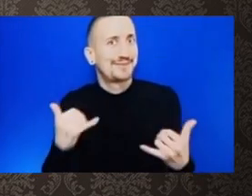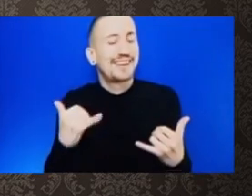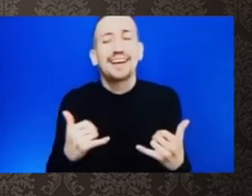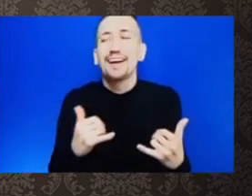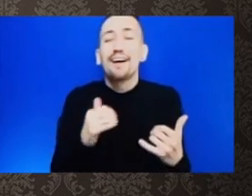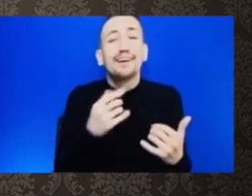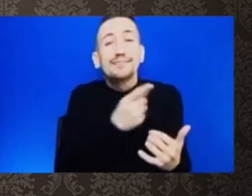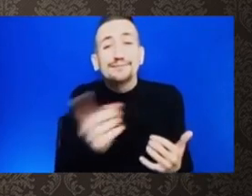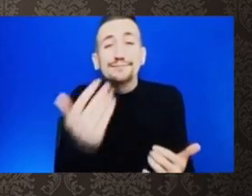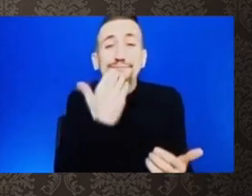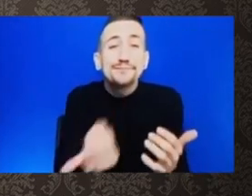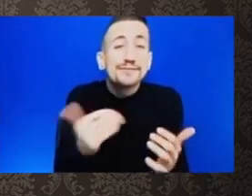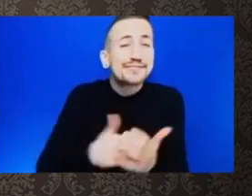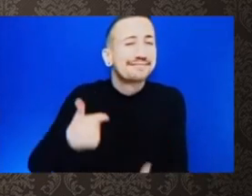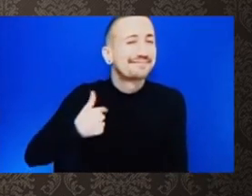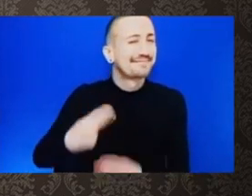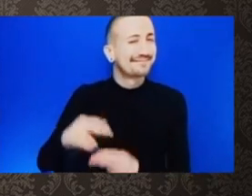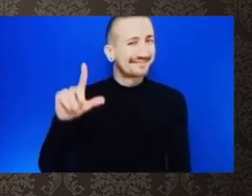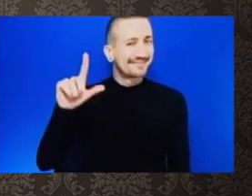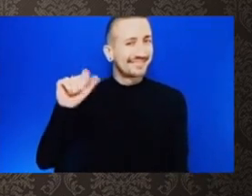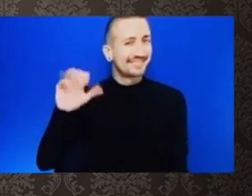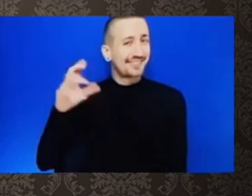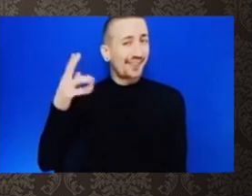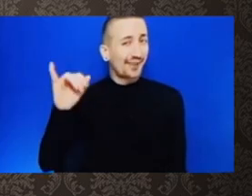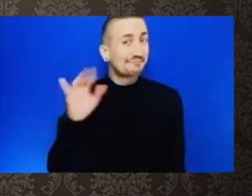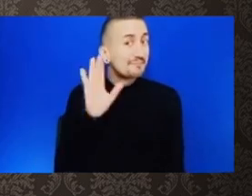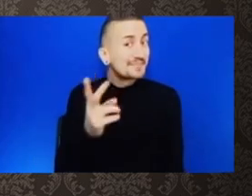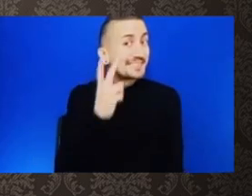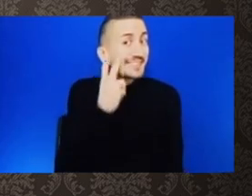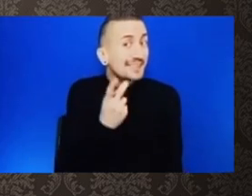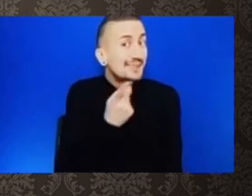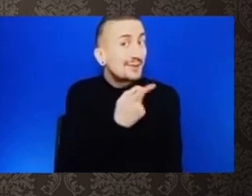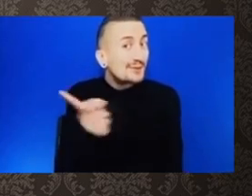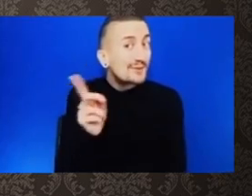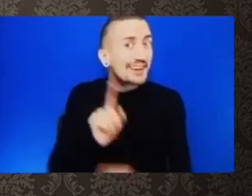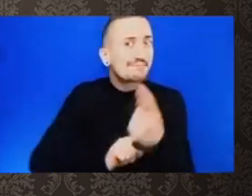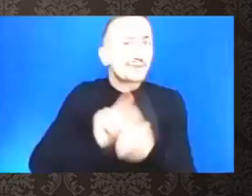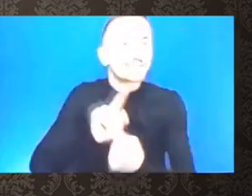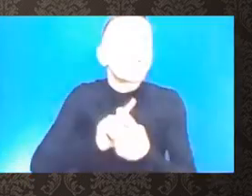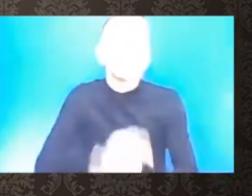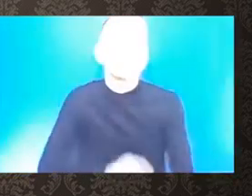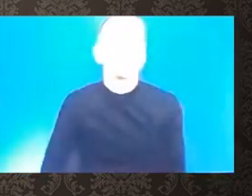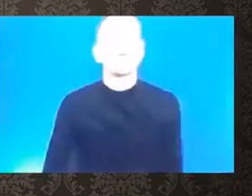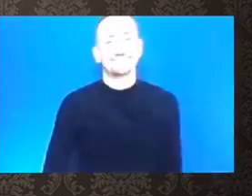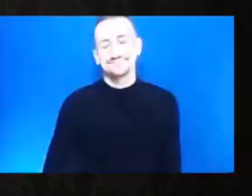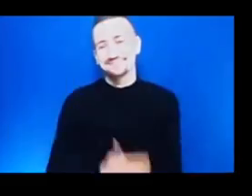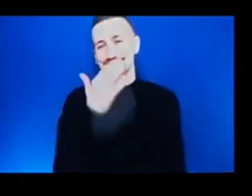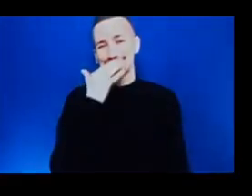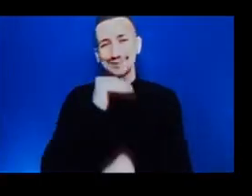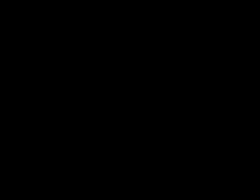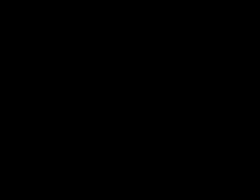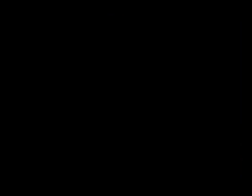one more time. My name is Lachi, and I will see you in person. Good night.